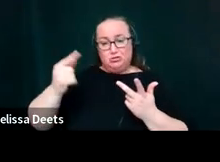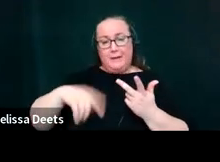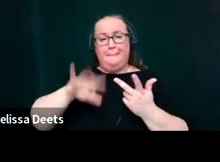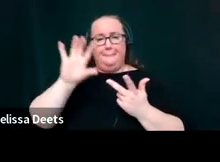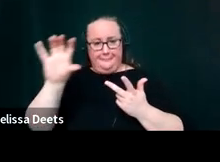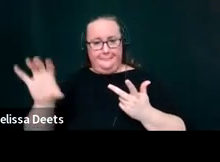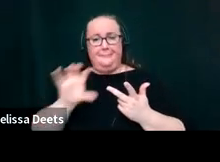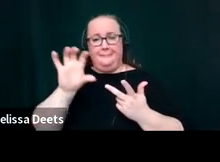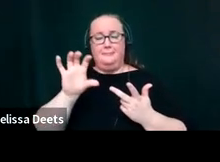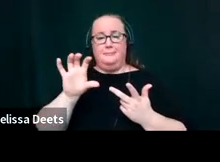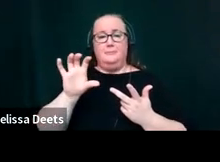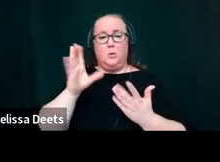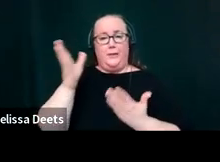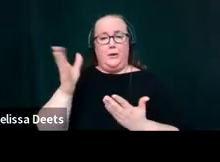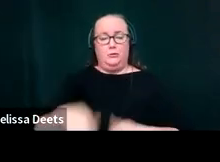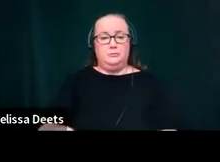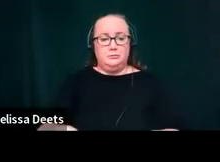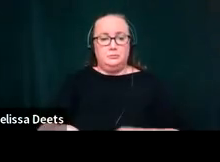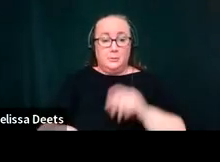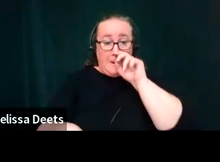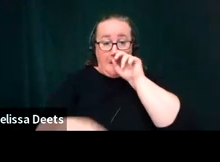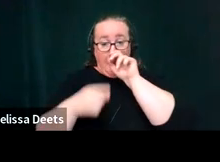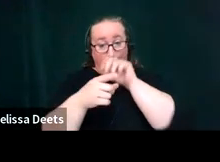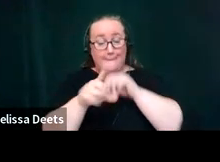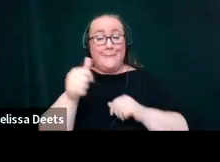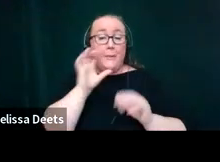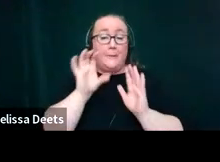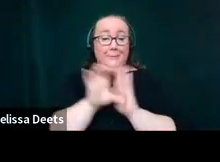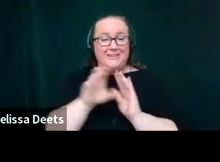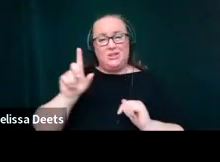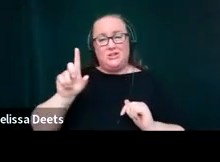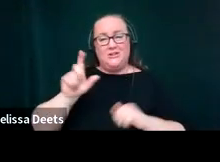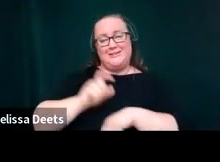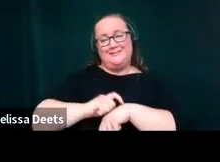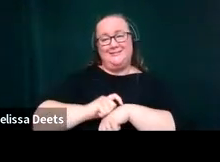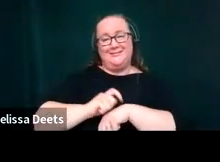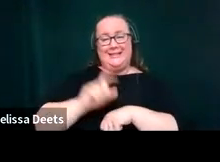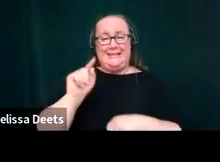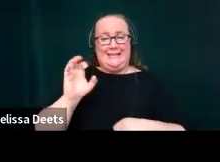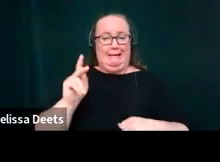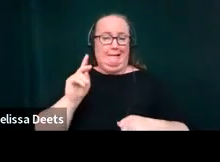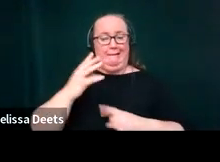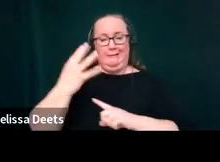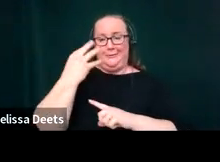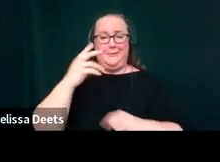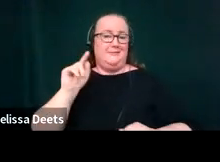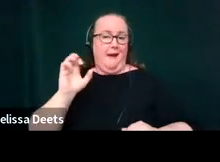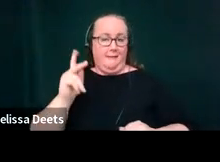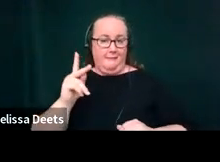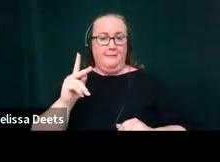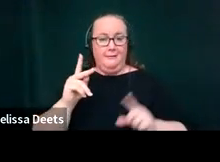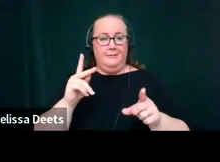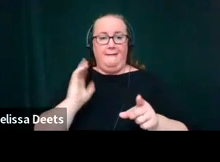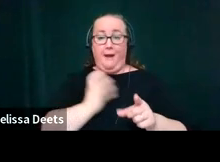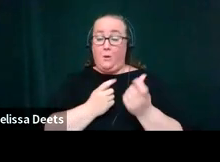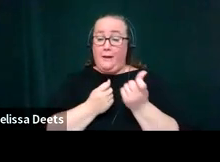connect with our patients. And we are even on TikTok. And this slide shows the TikTok icon and our TikTok